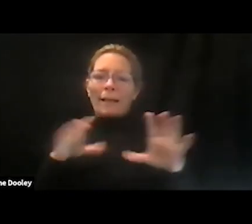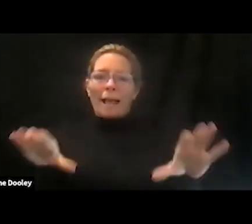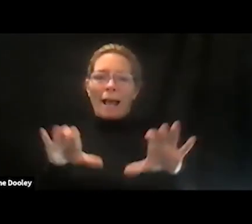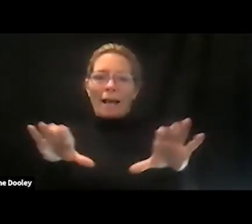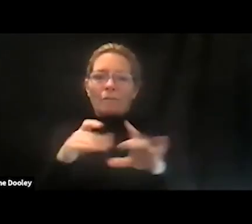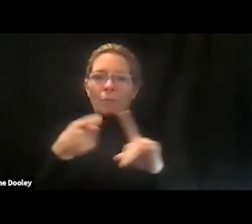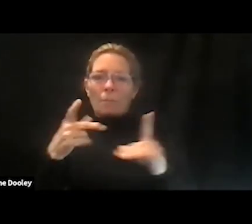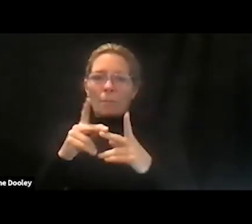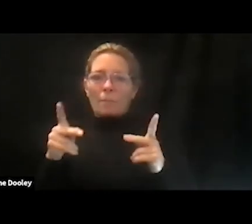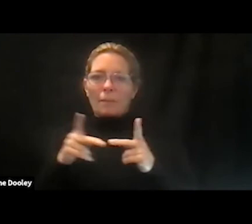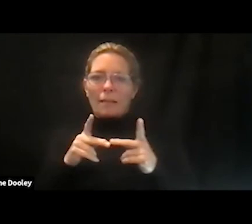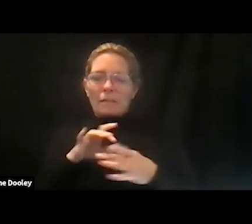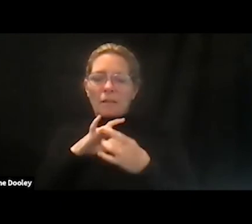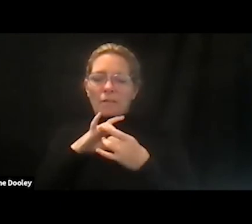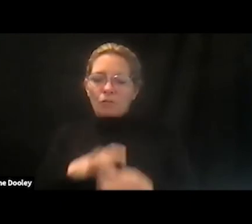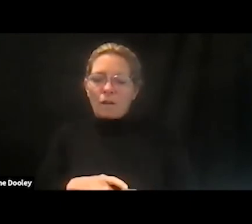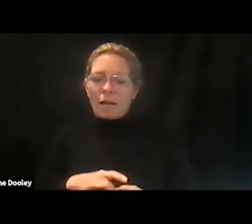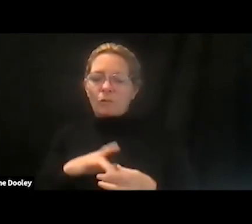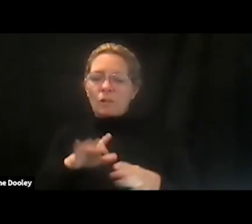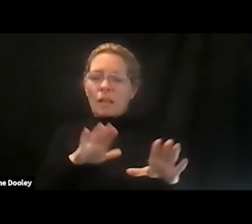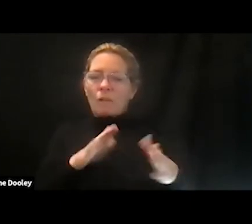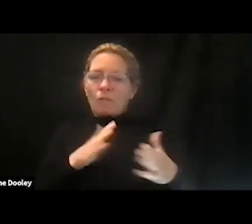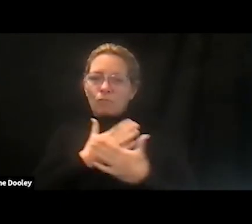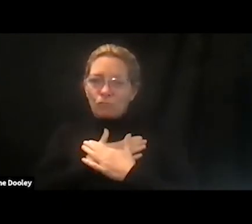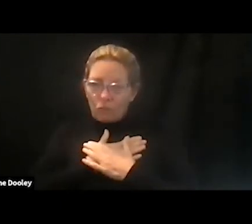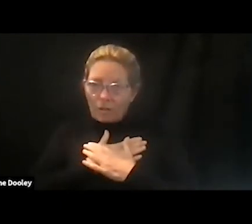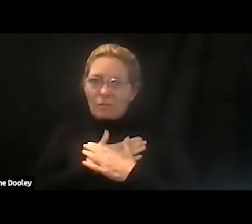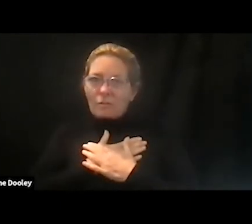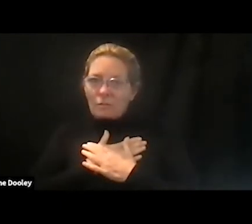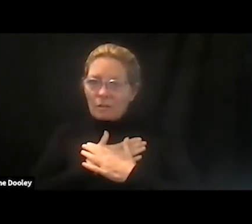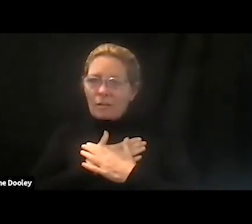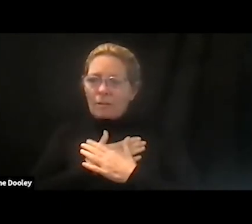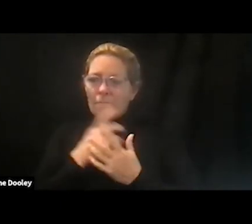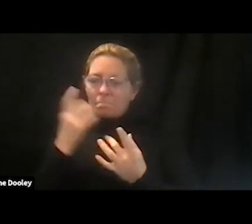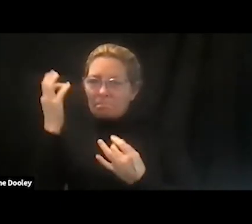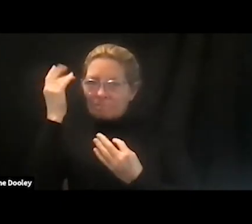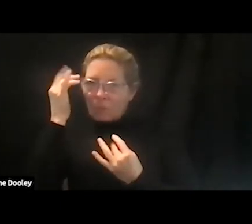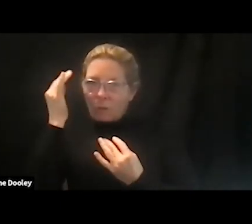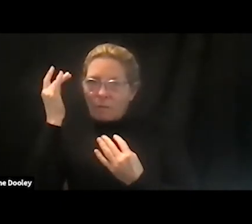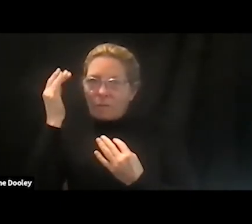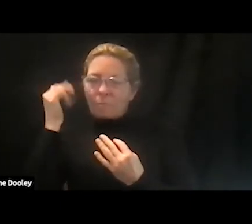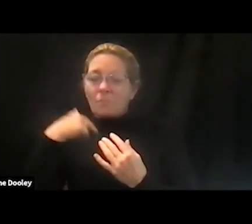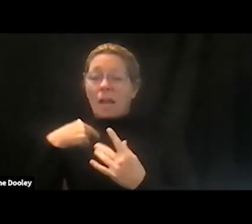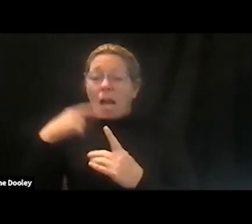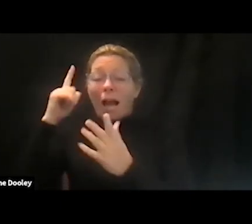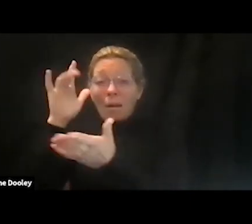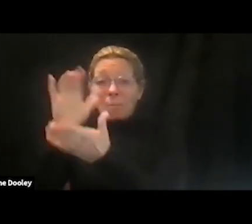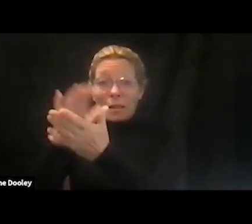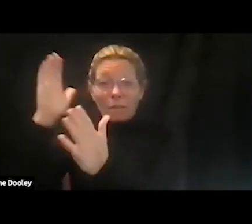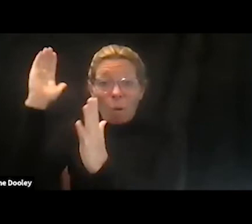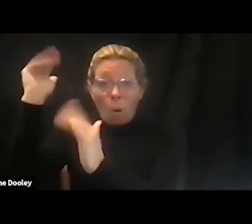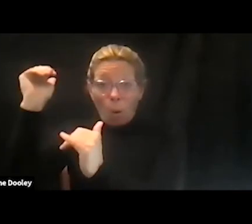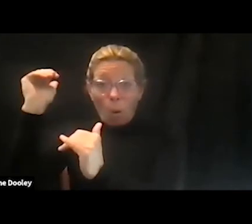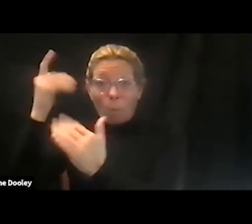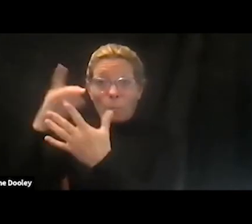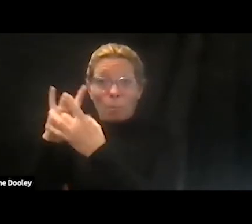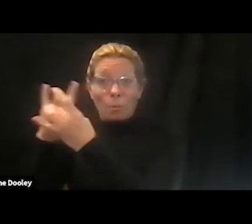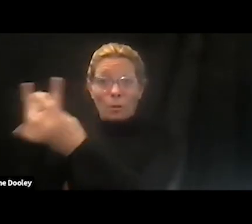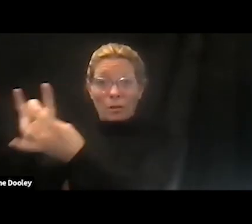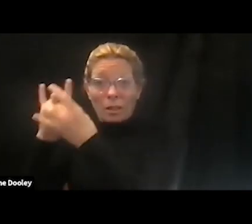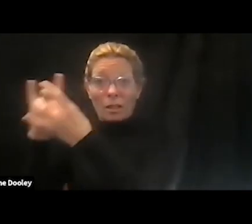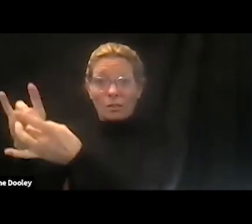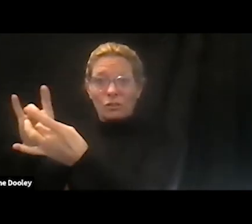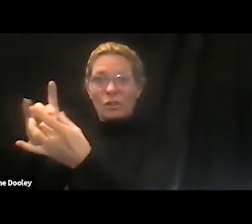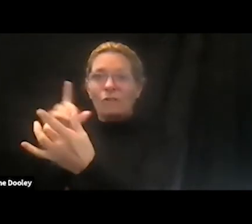And also, I think another thing that comes, so I believe that like hope and connection actually creates more